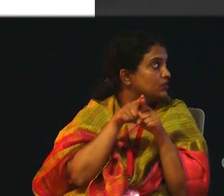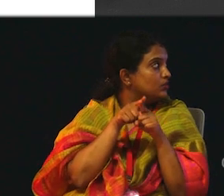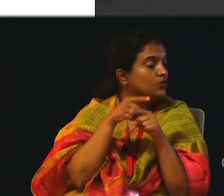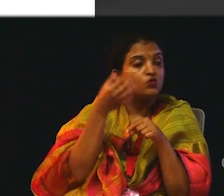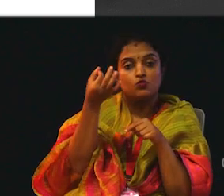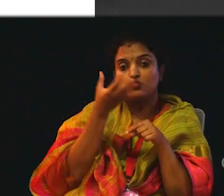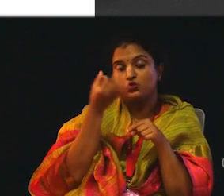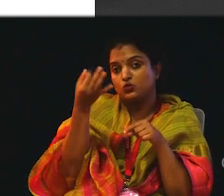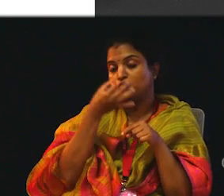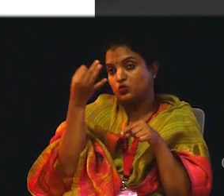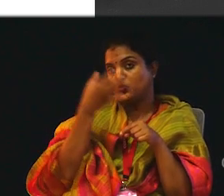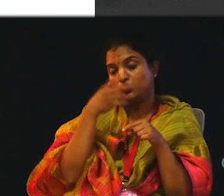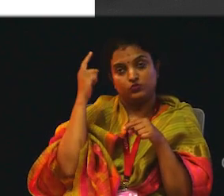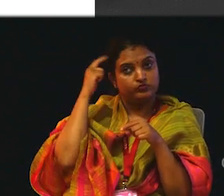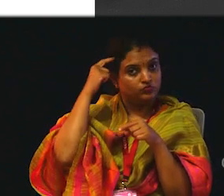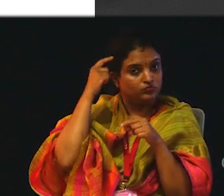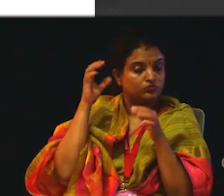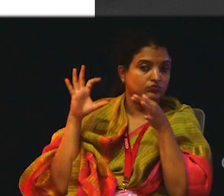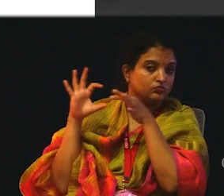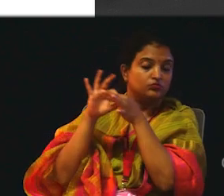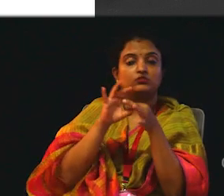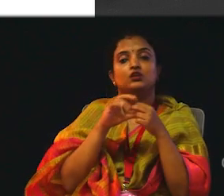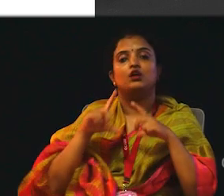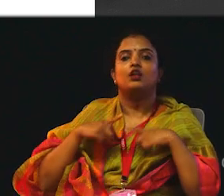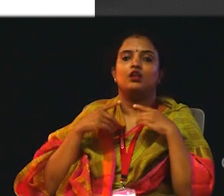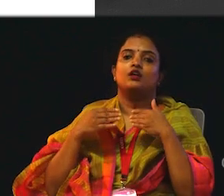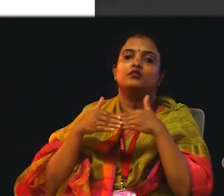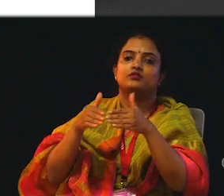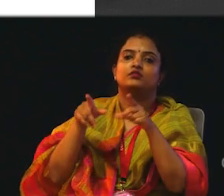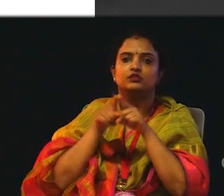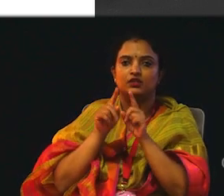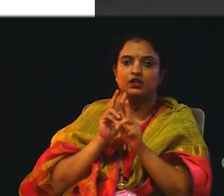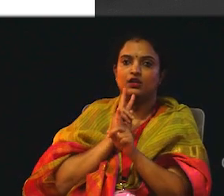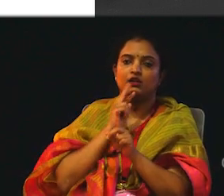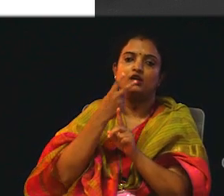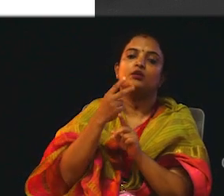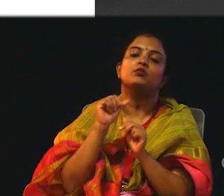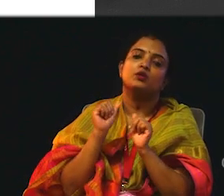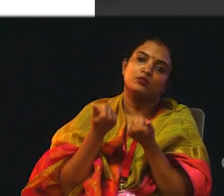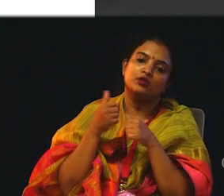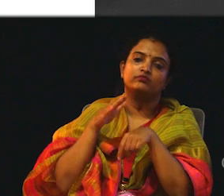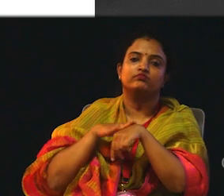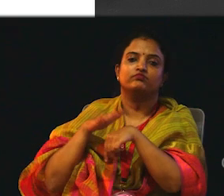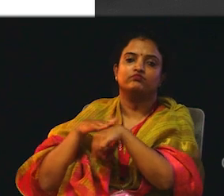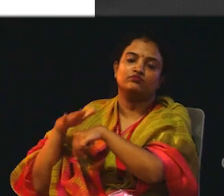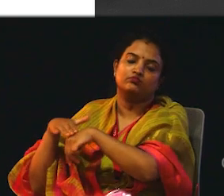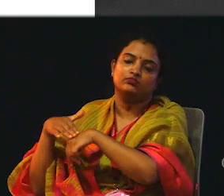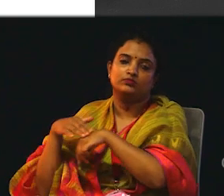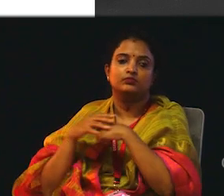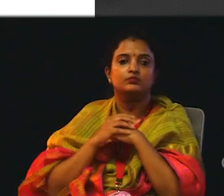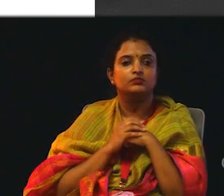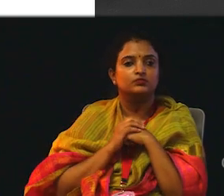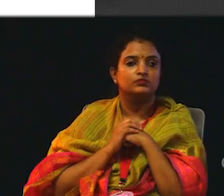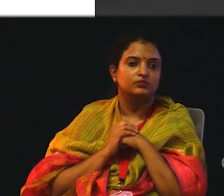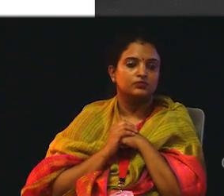new neural connections throughout life in response to experiences.